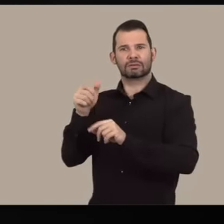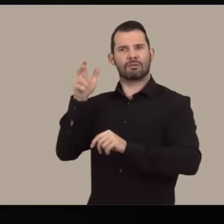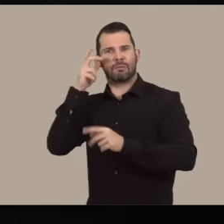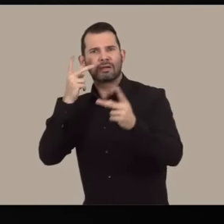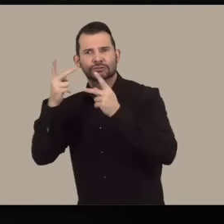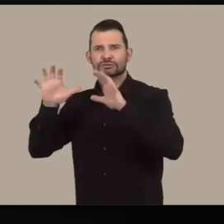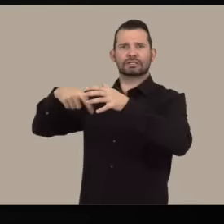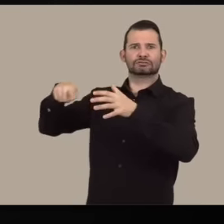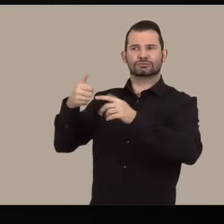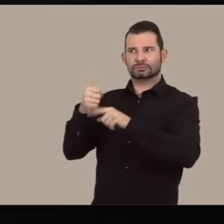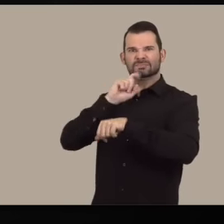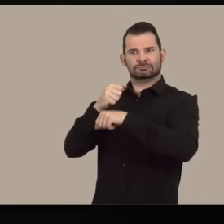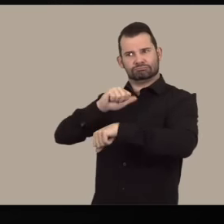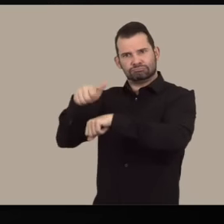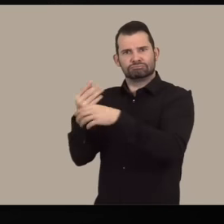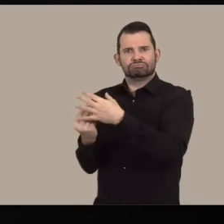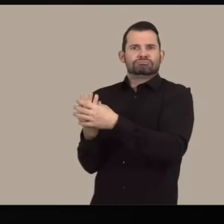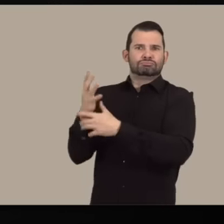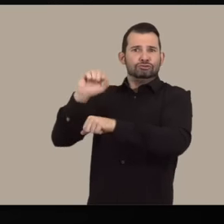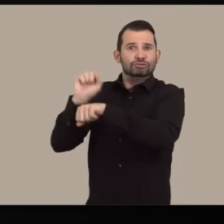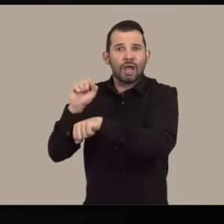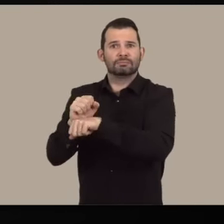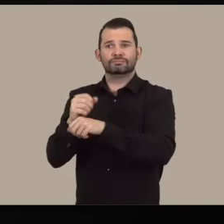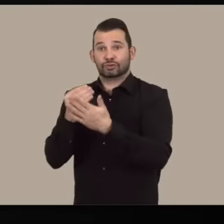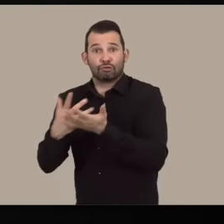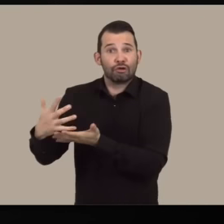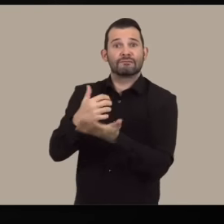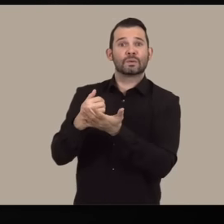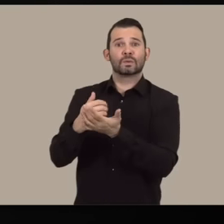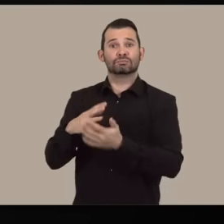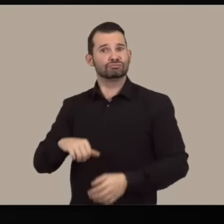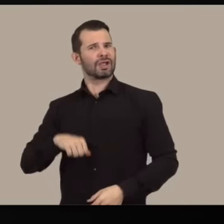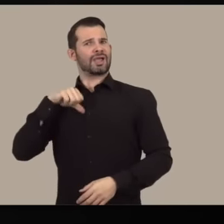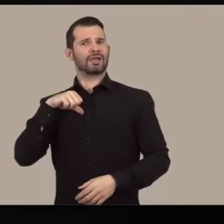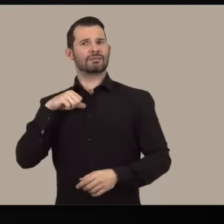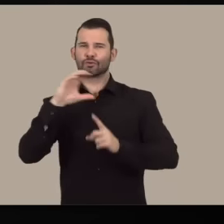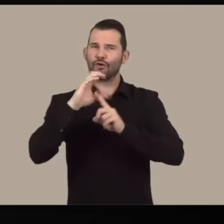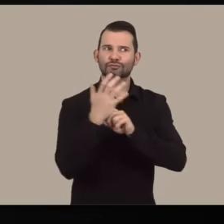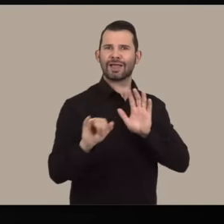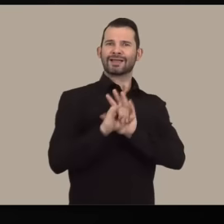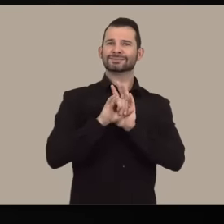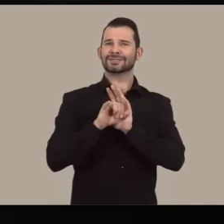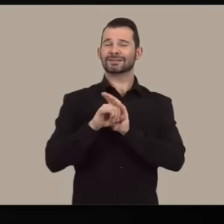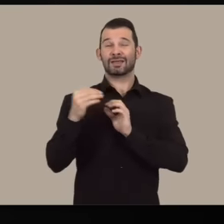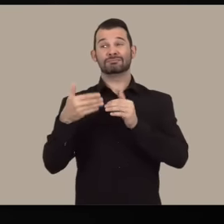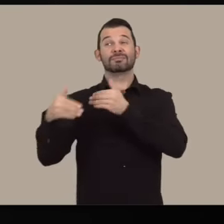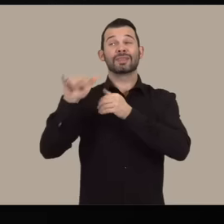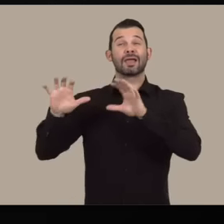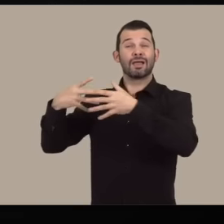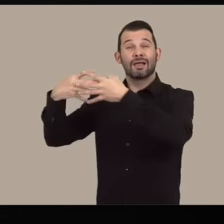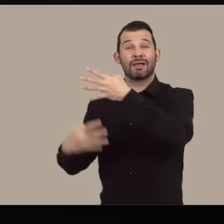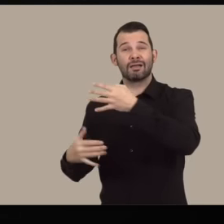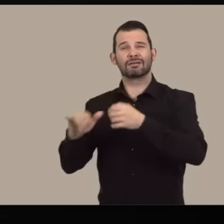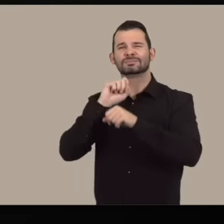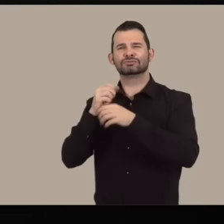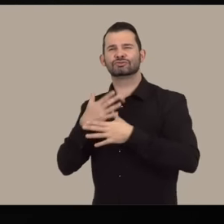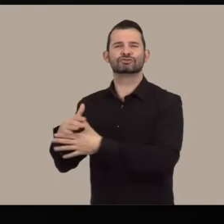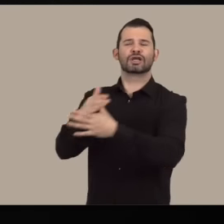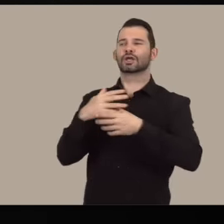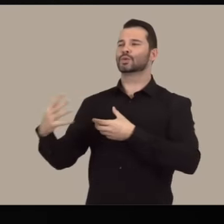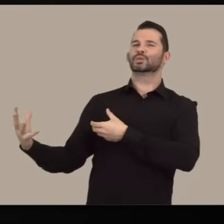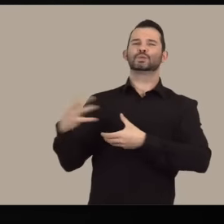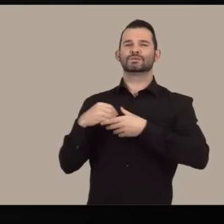of the audiovisual sector as creator of jobs, revenue, pride, cultural identity, and more than that, to